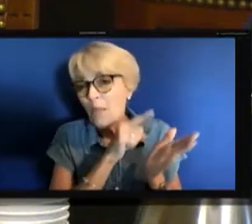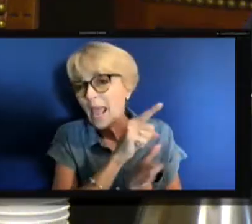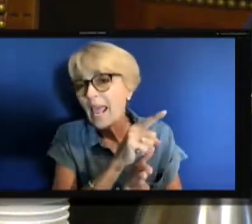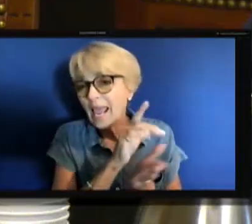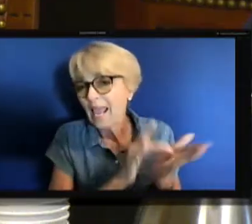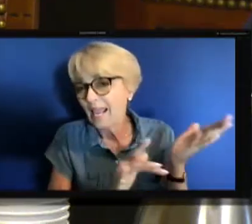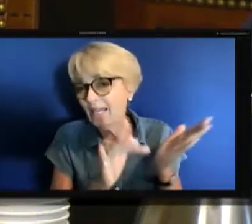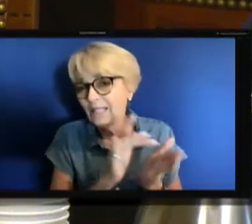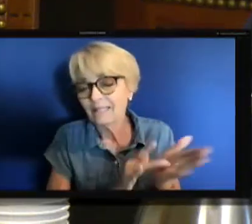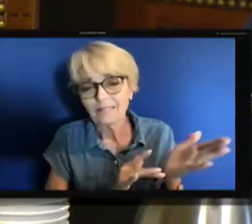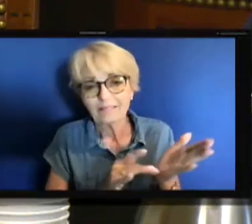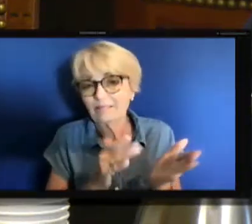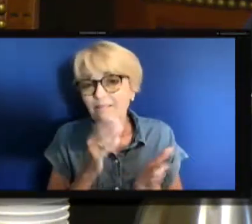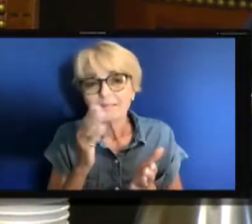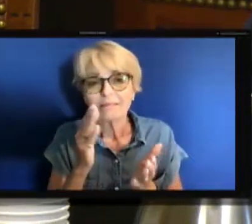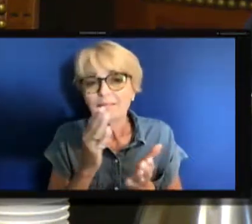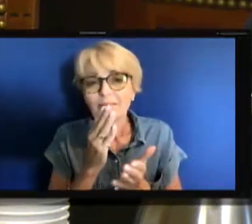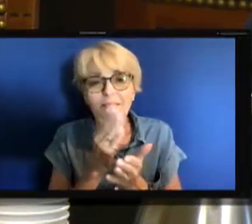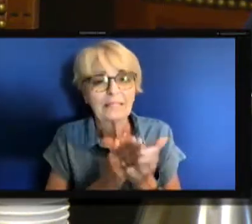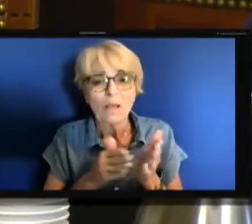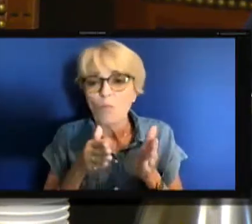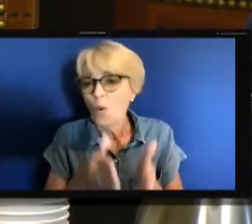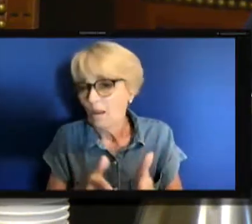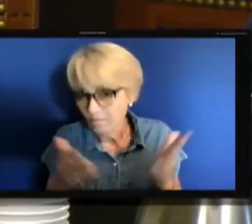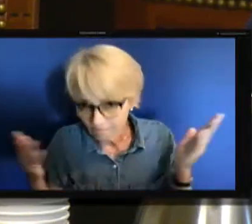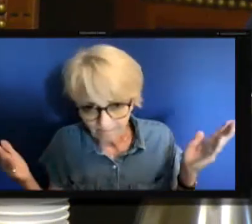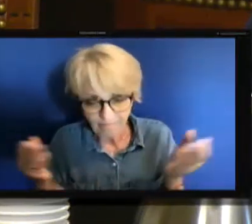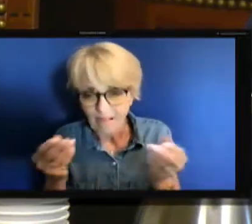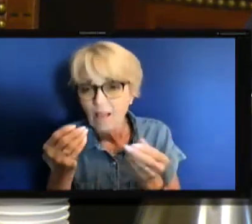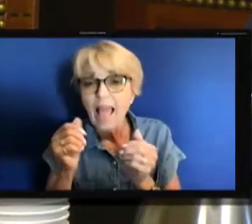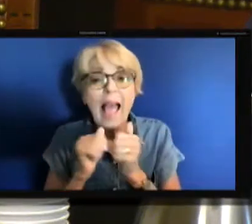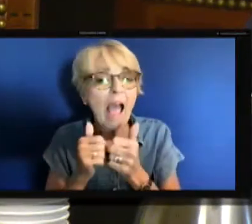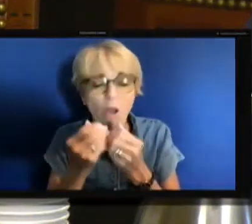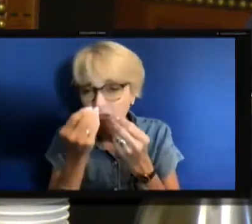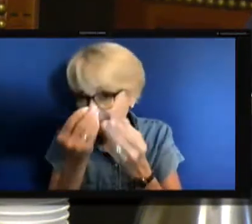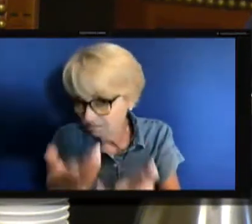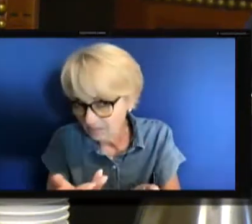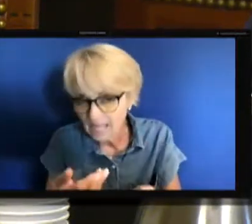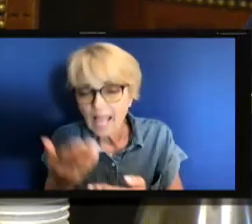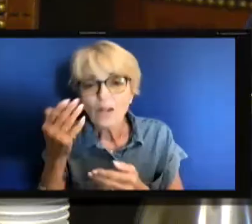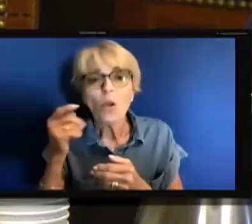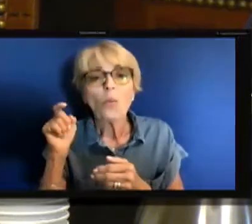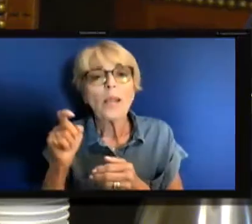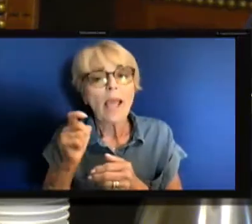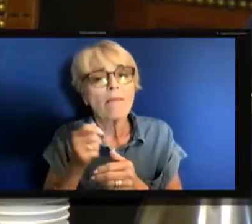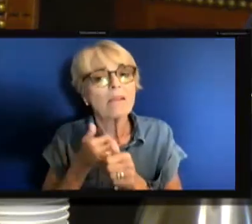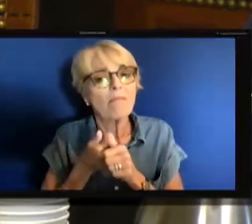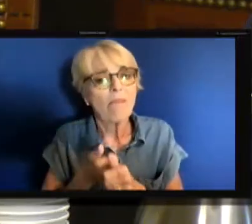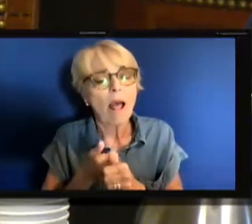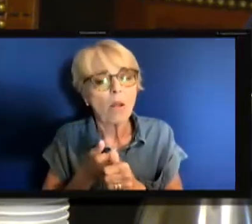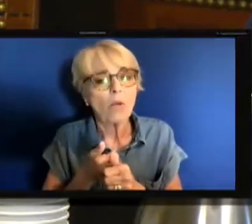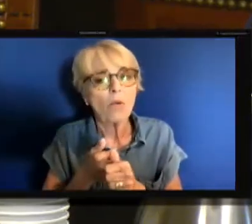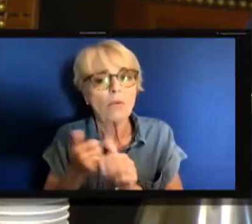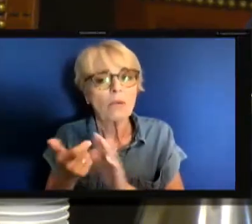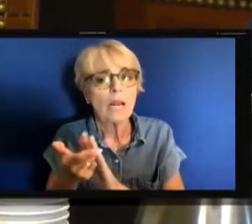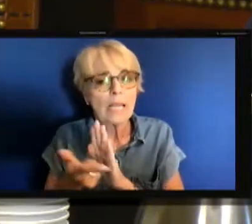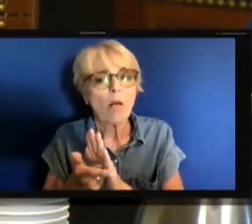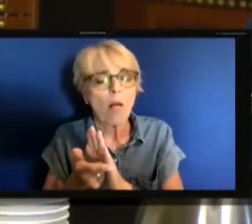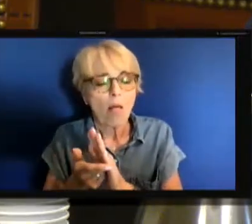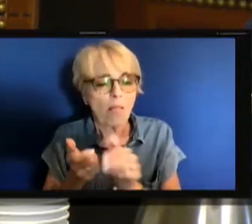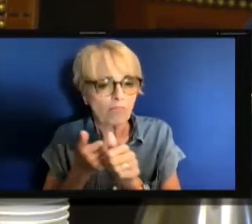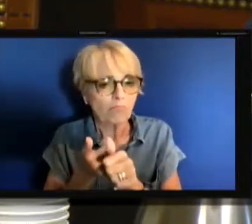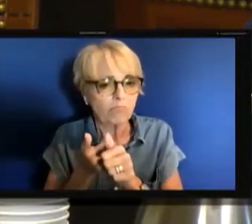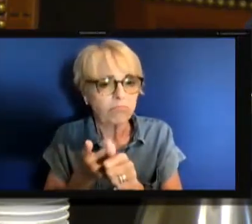or the other. I don't care how we do it, to be honest with you. I know we have to walk the legal lines in order to do so. I hope we can